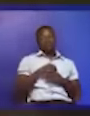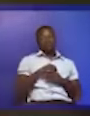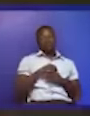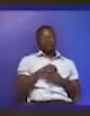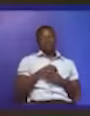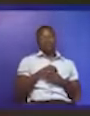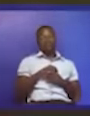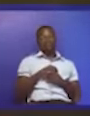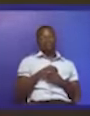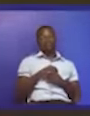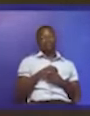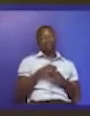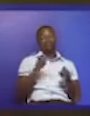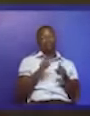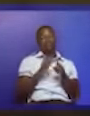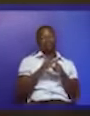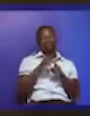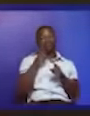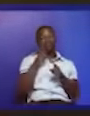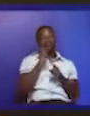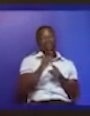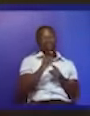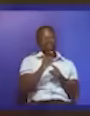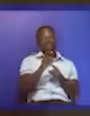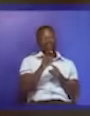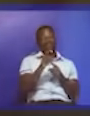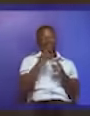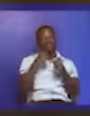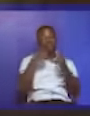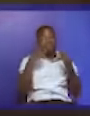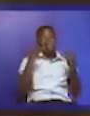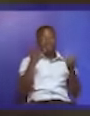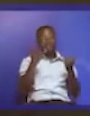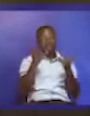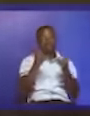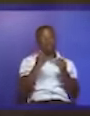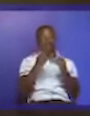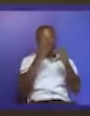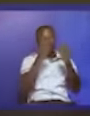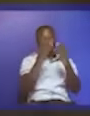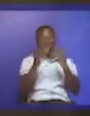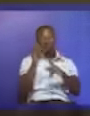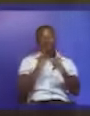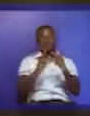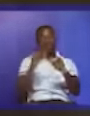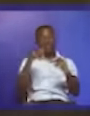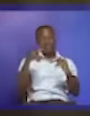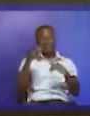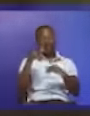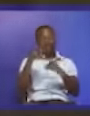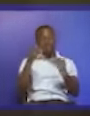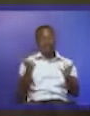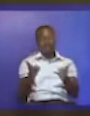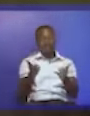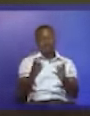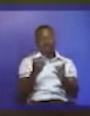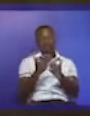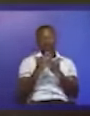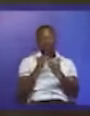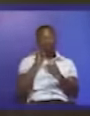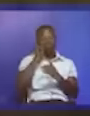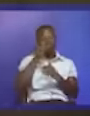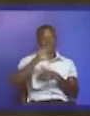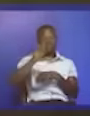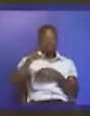And as that decree is uttered tonight, listen to me. Many of you this night, before tomorrow by the